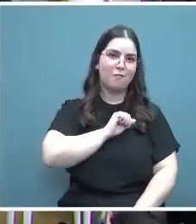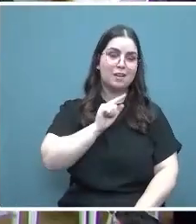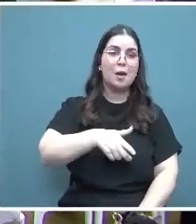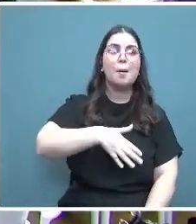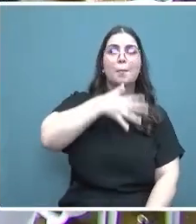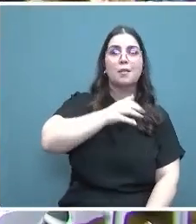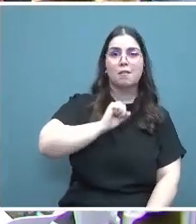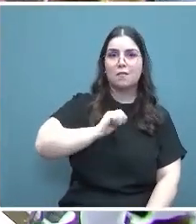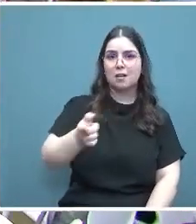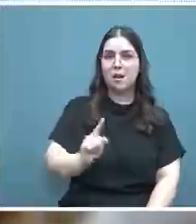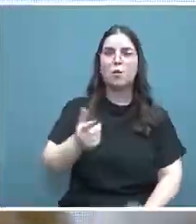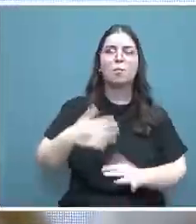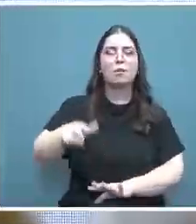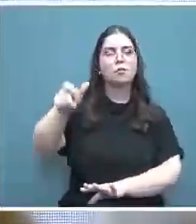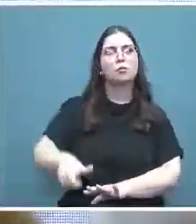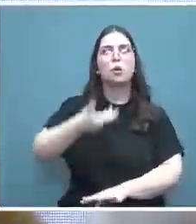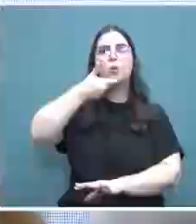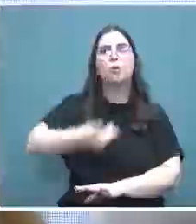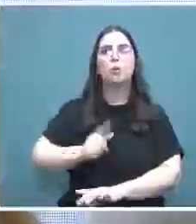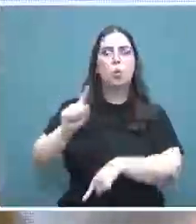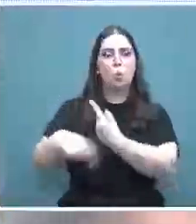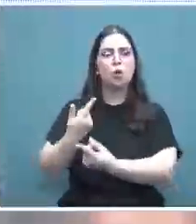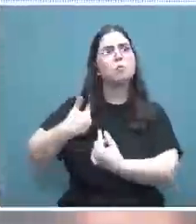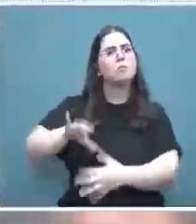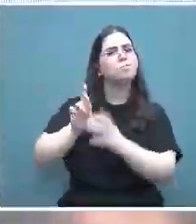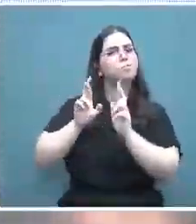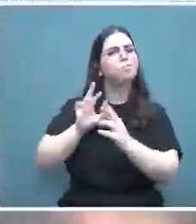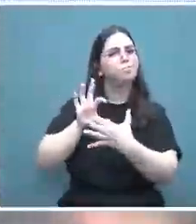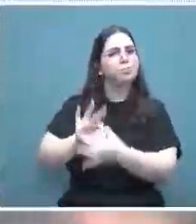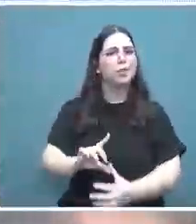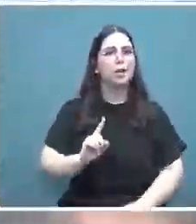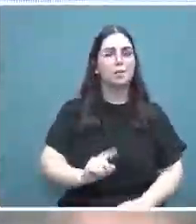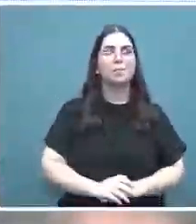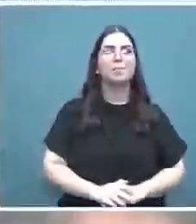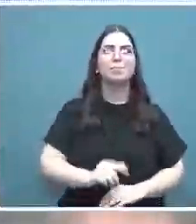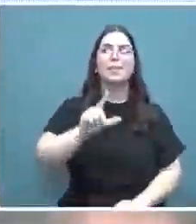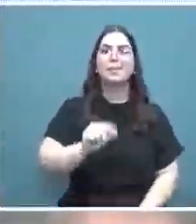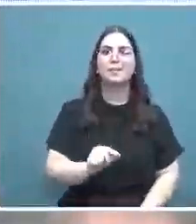to Indira Gandhi, but I truly believe that it's really so. On this, on the